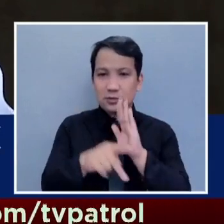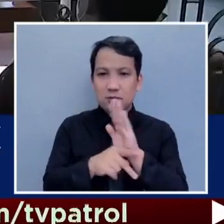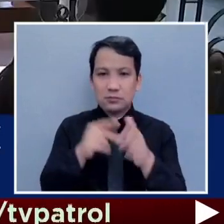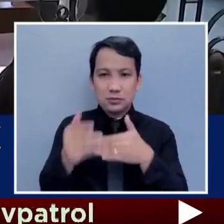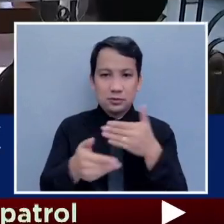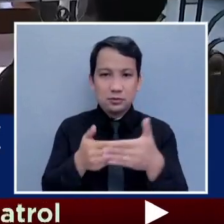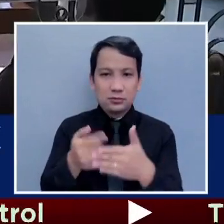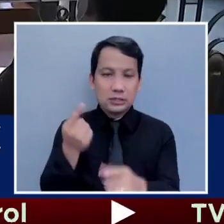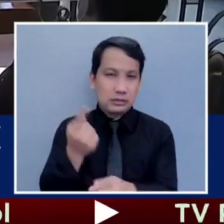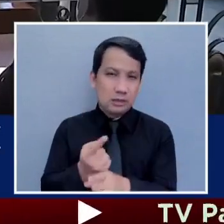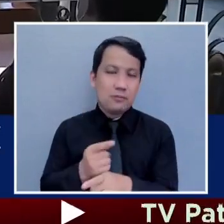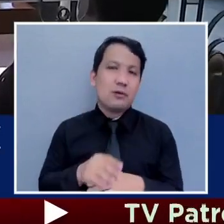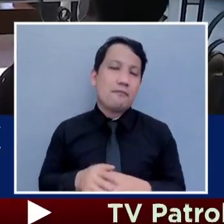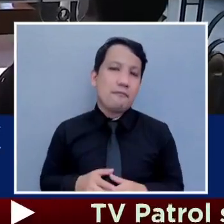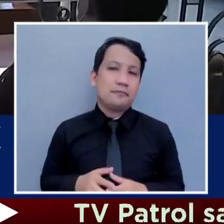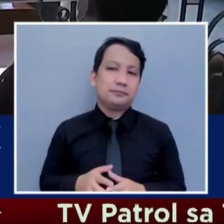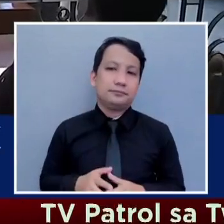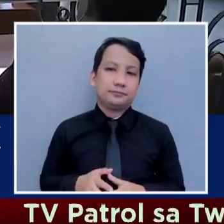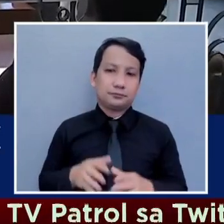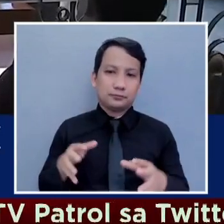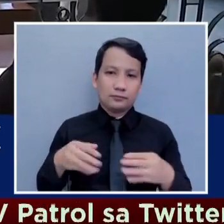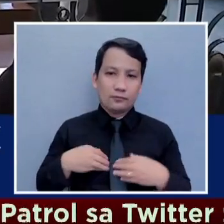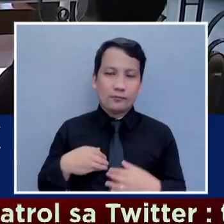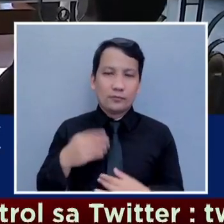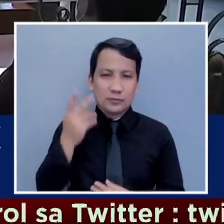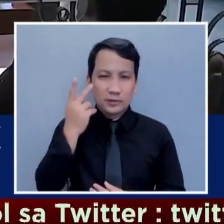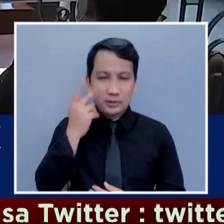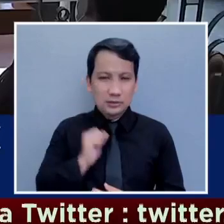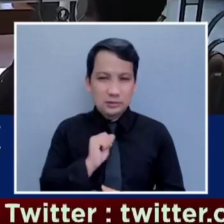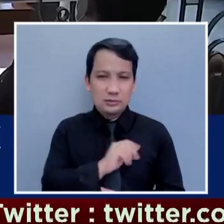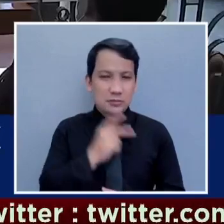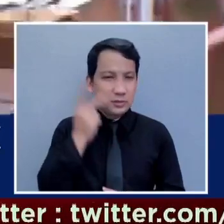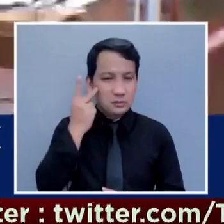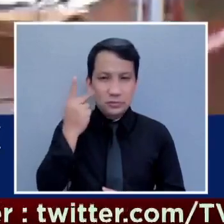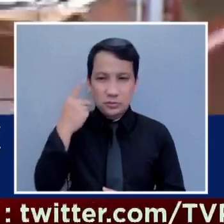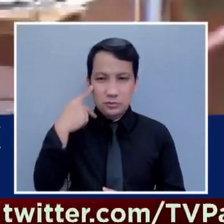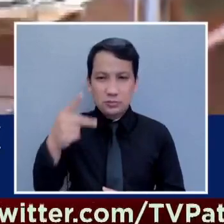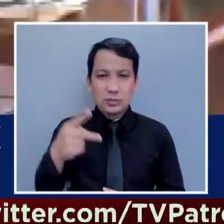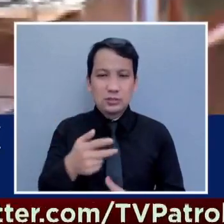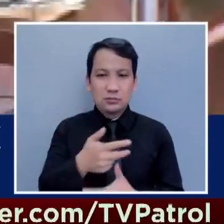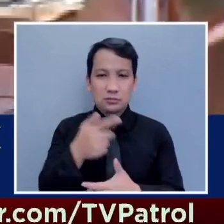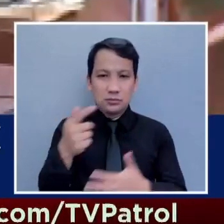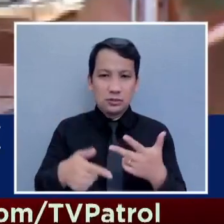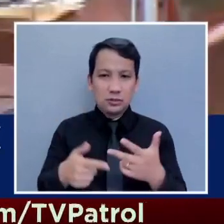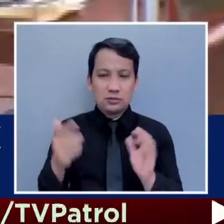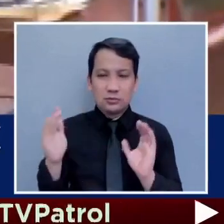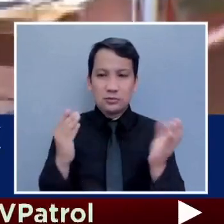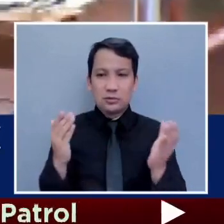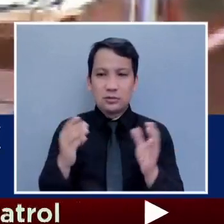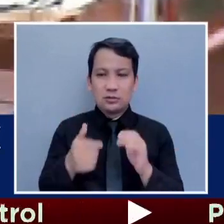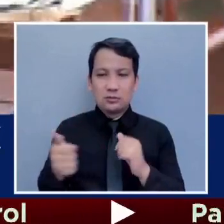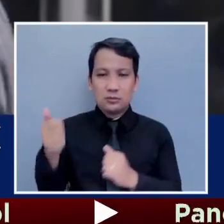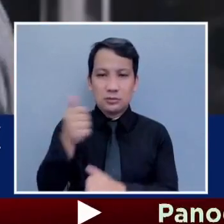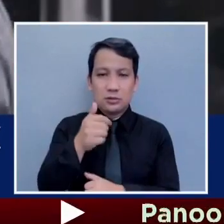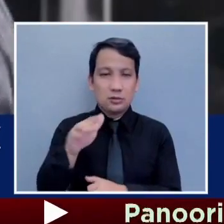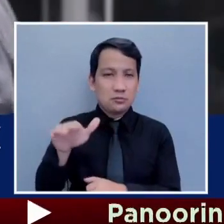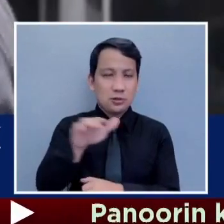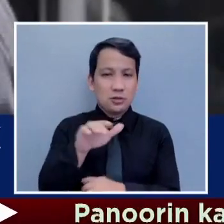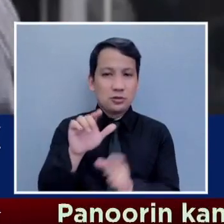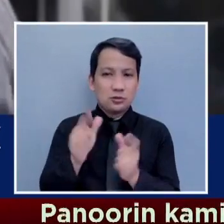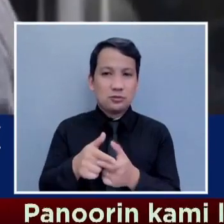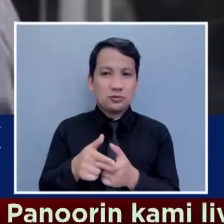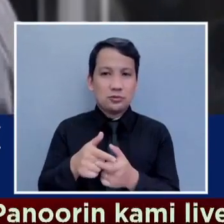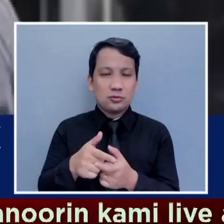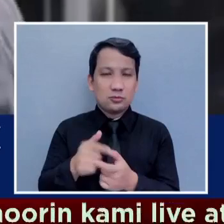properly. Aminado si Pimentel, wala siyang maiaalok sa tatlo pantapat sa committee chairmanships ng kampo ni incoming